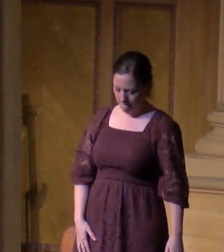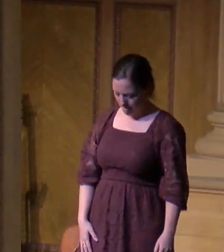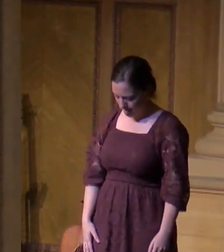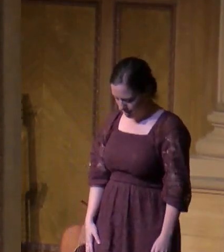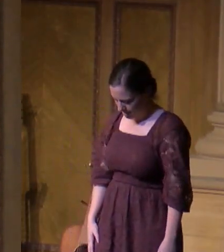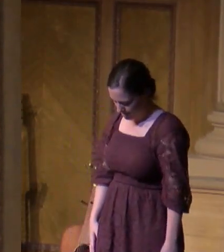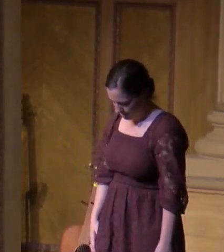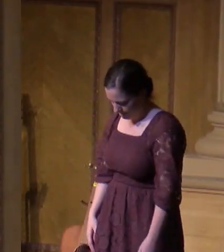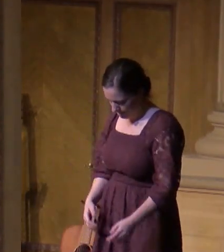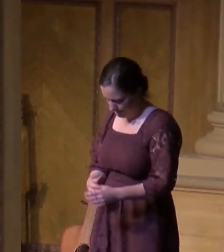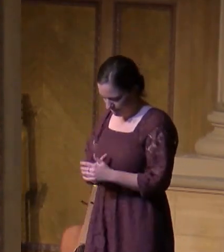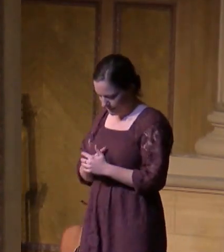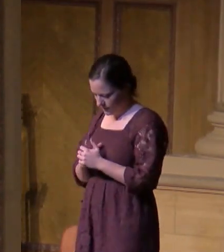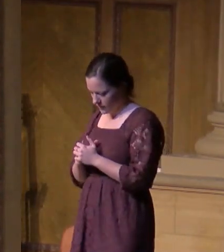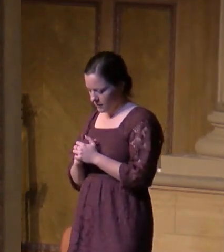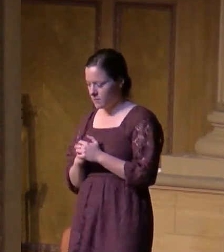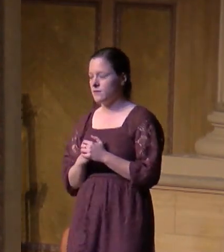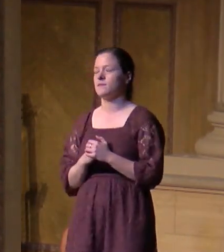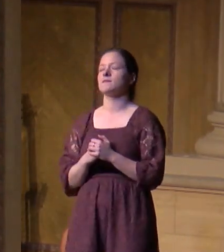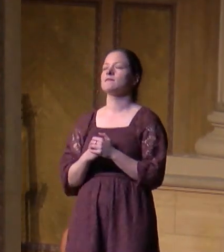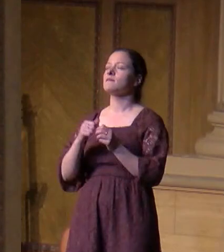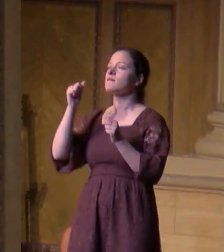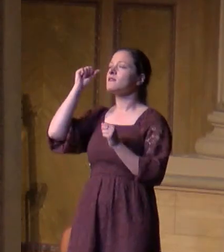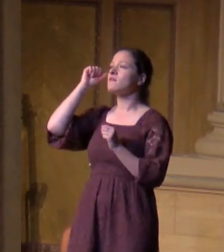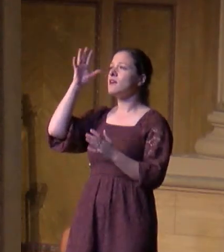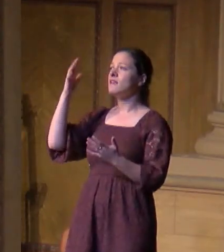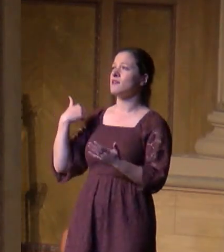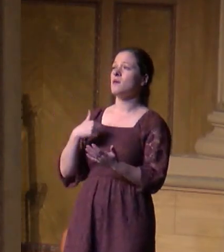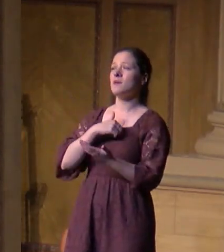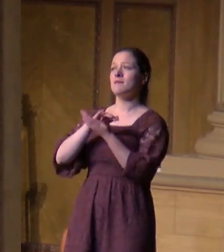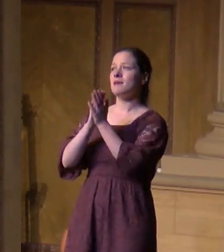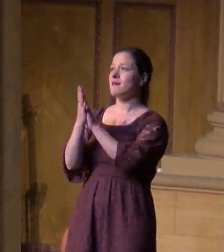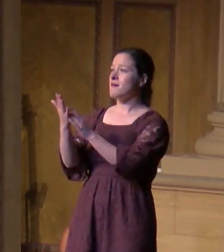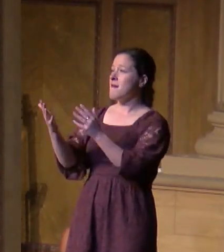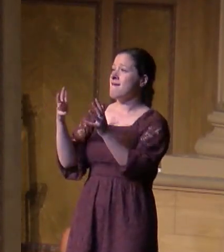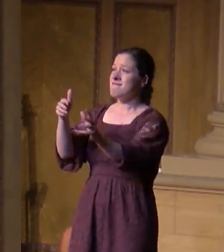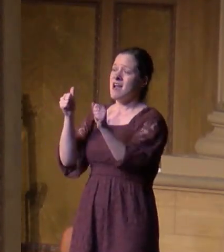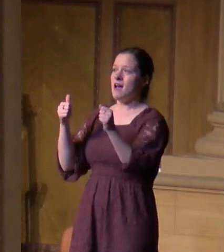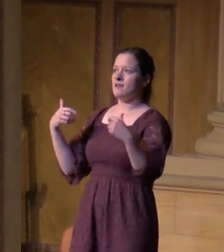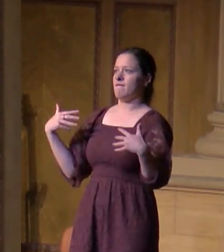well father we become so easily fearful when it seems that life is out of control